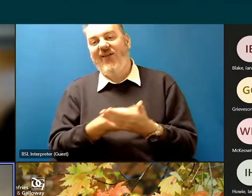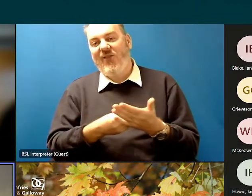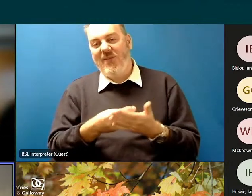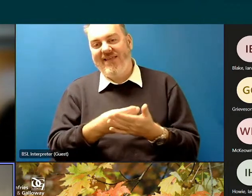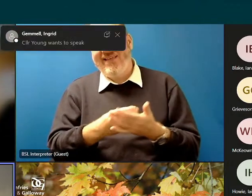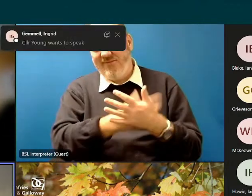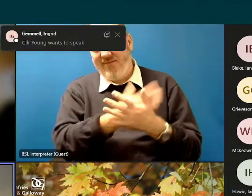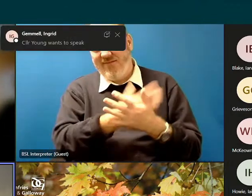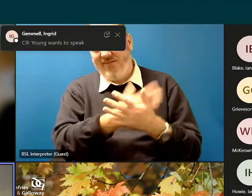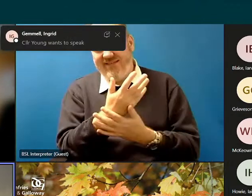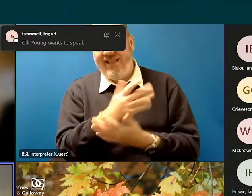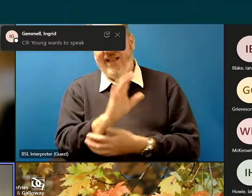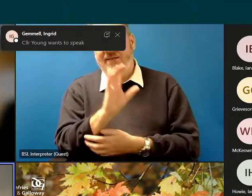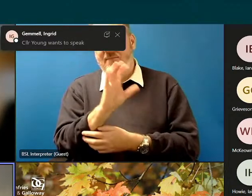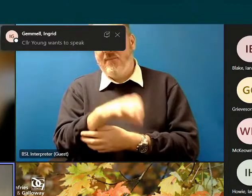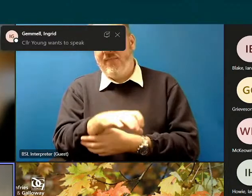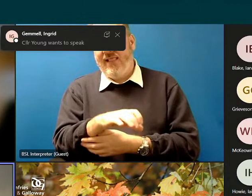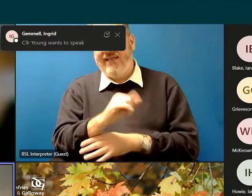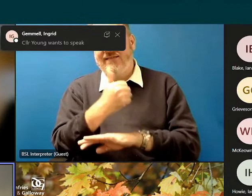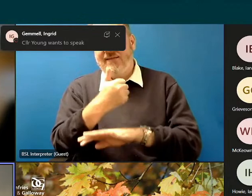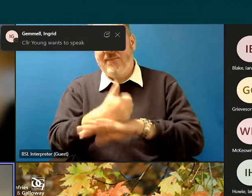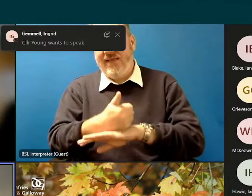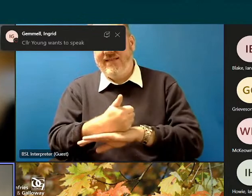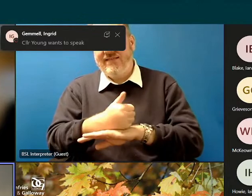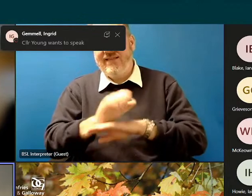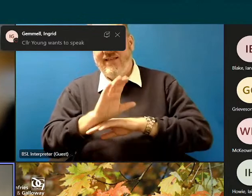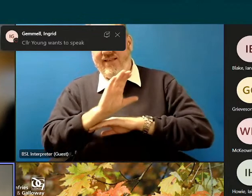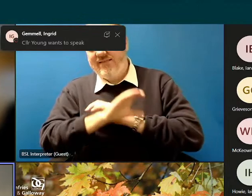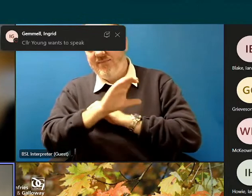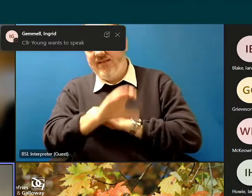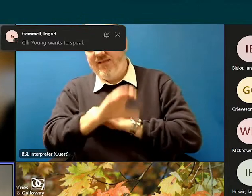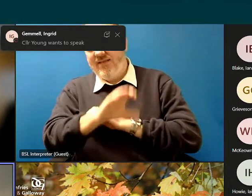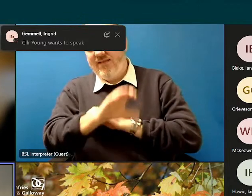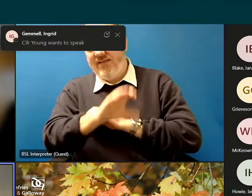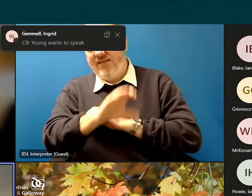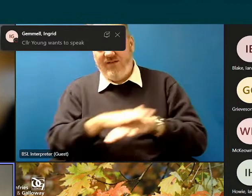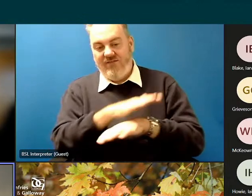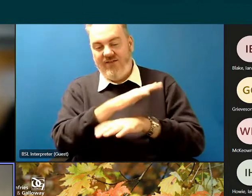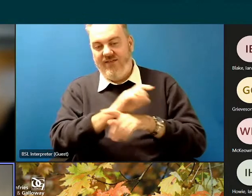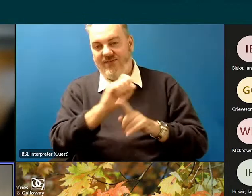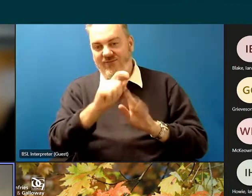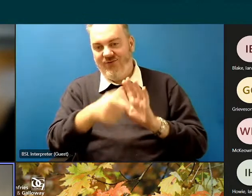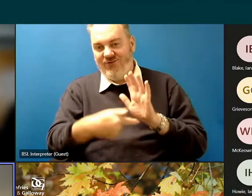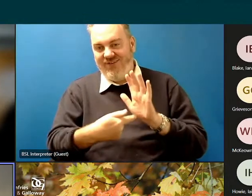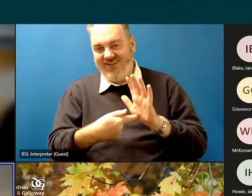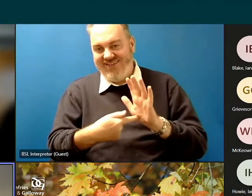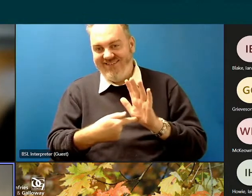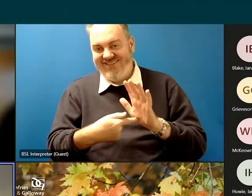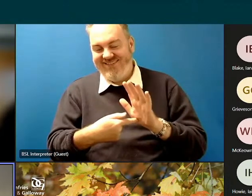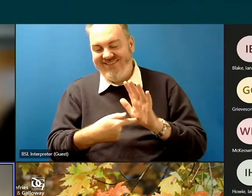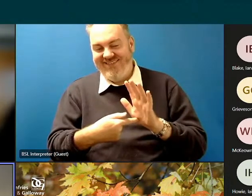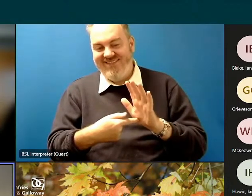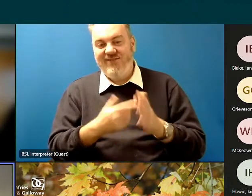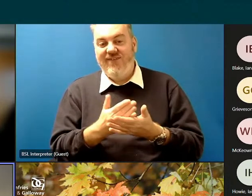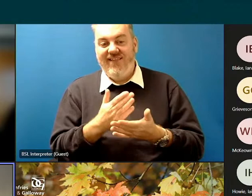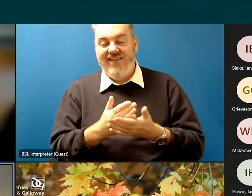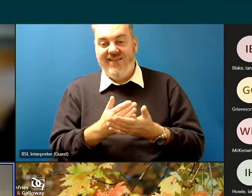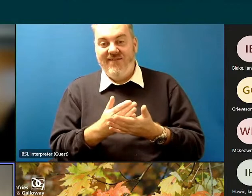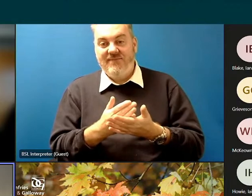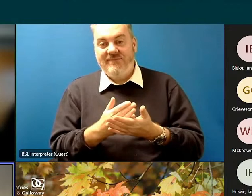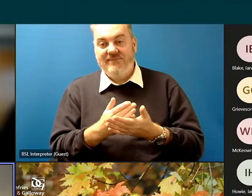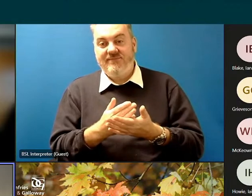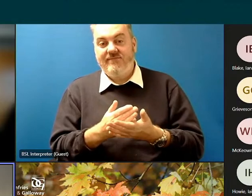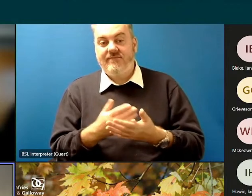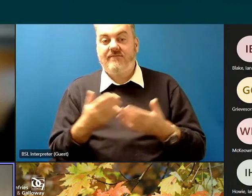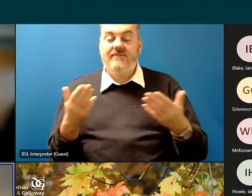also place-based investment plan funding allocated to that project. That's really great news